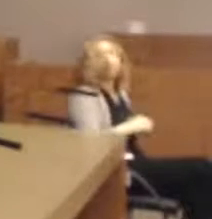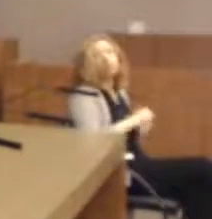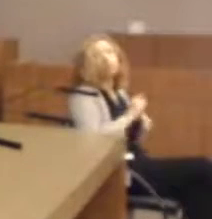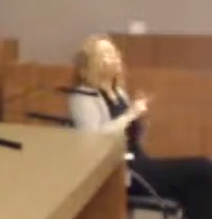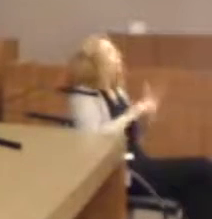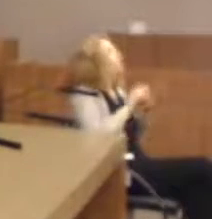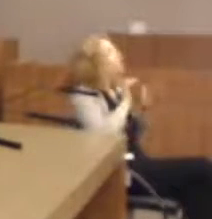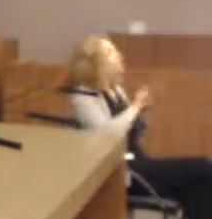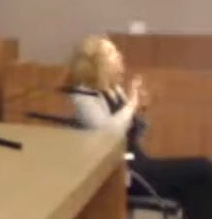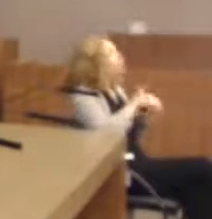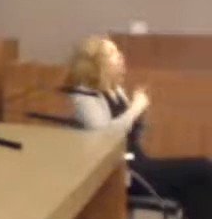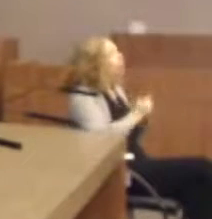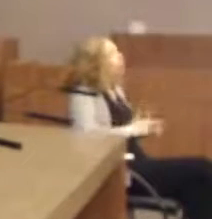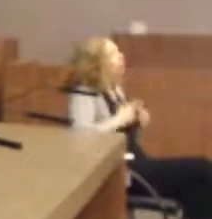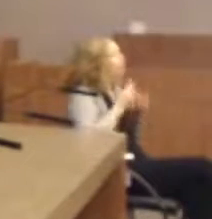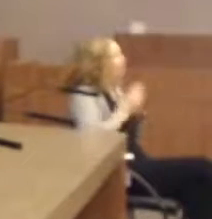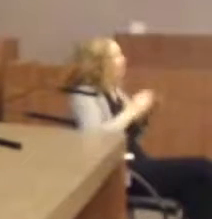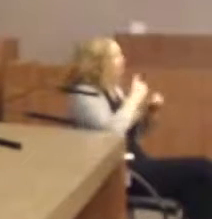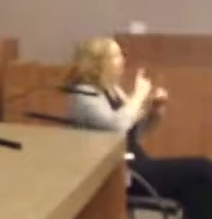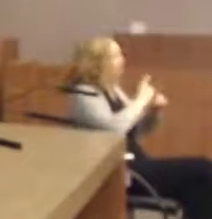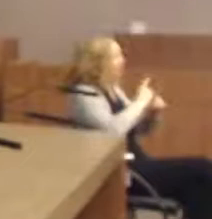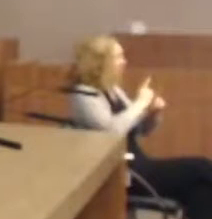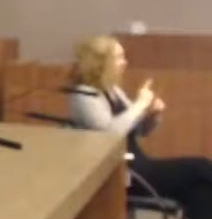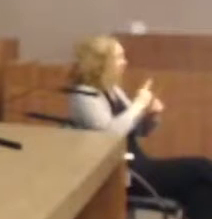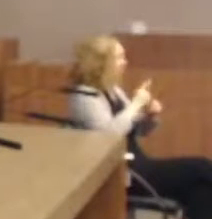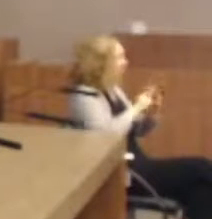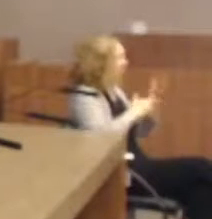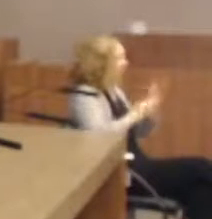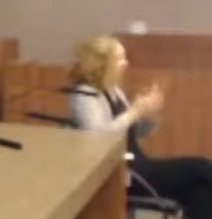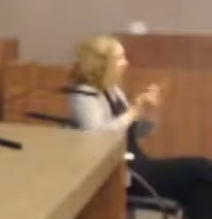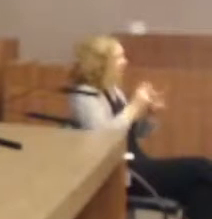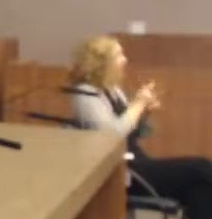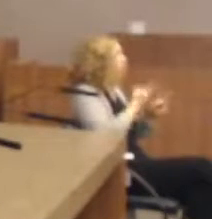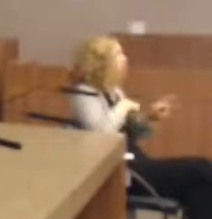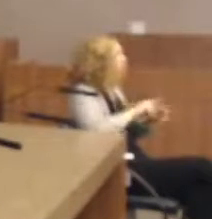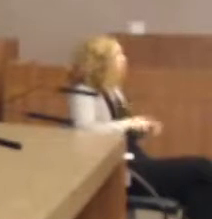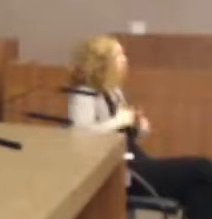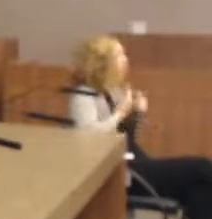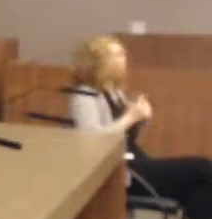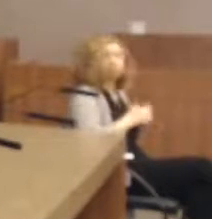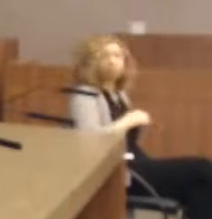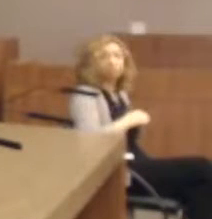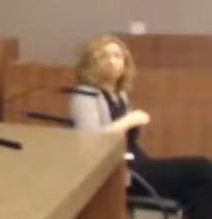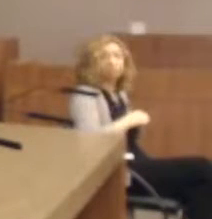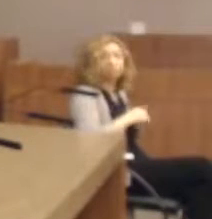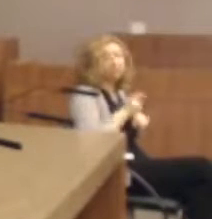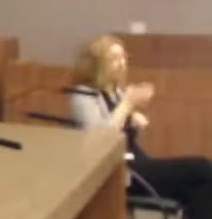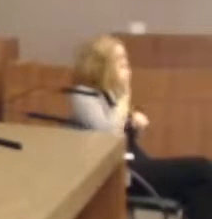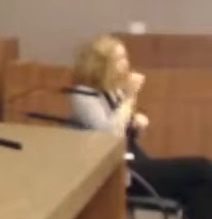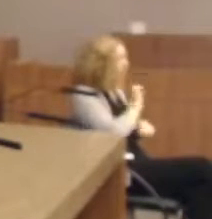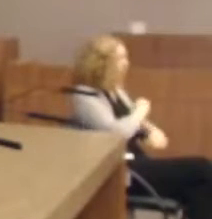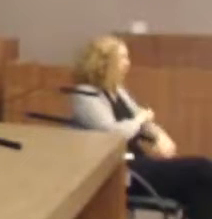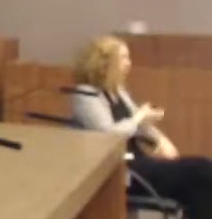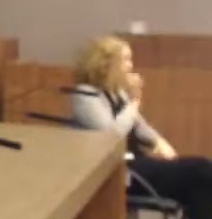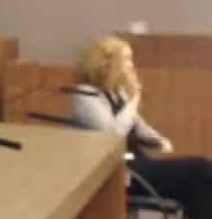our survival defense mechanisms. These are the things that keep us alive. I have to drink my energy drink.